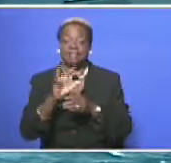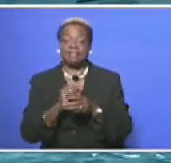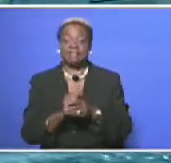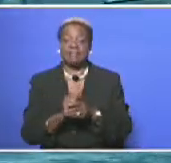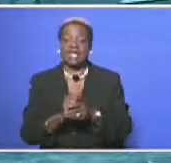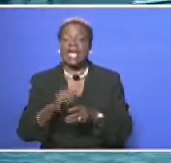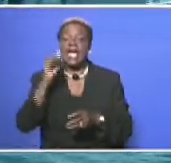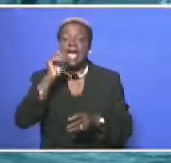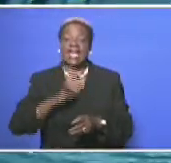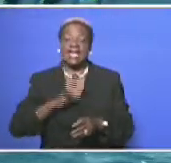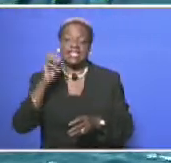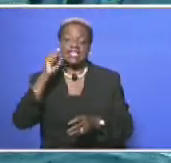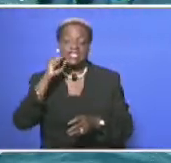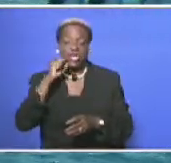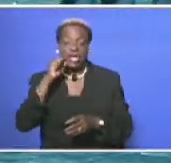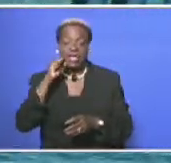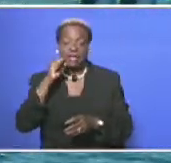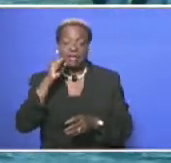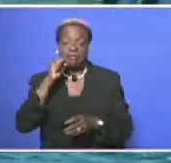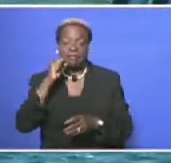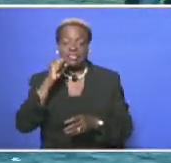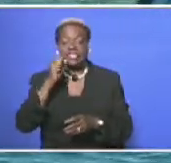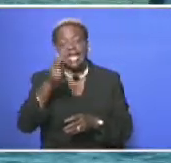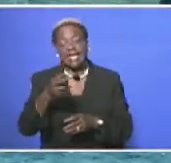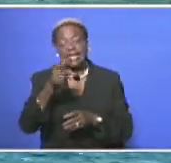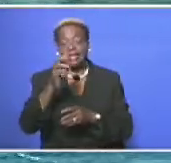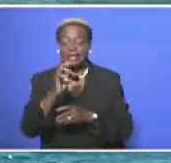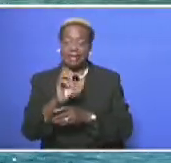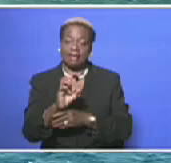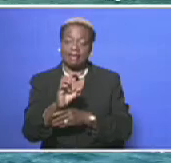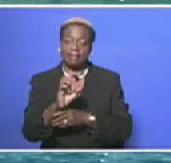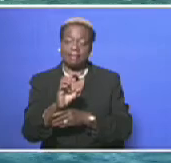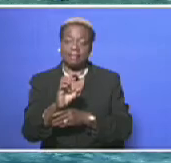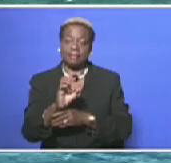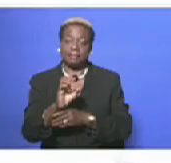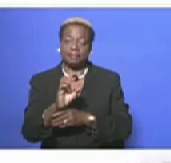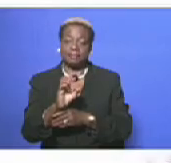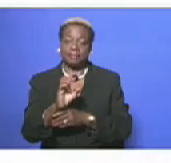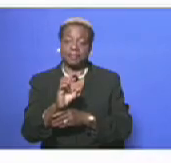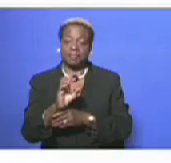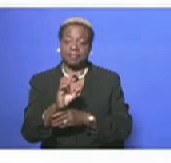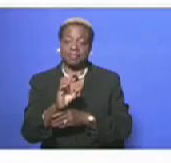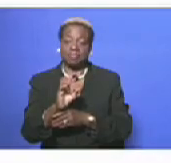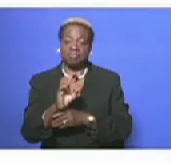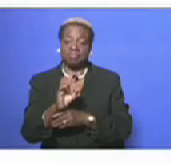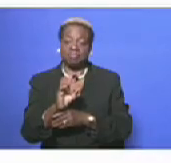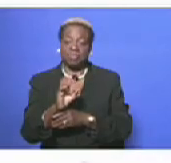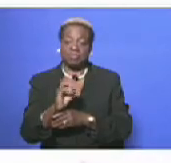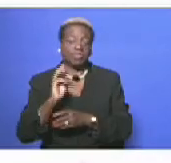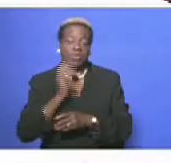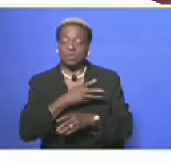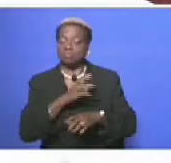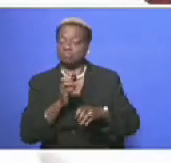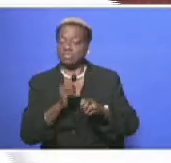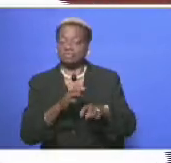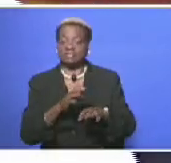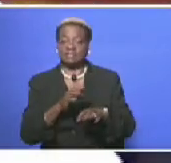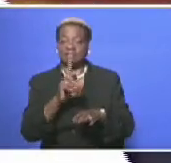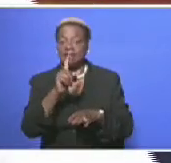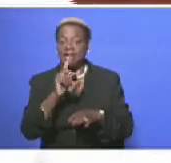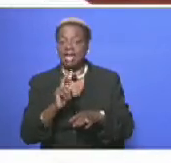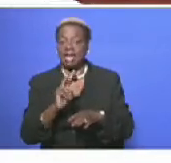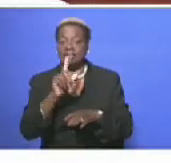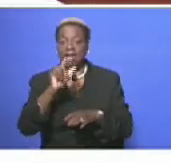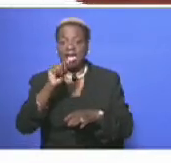Lady Sonia, she really handicapped. We led for half a lap or